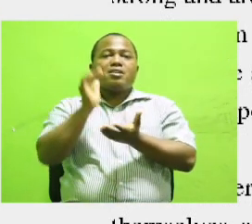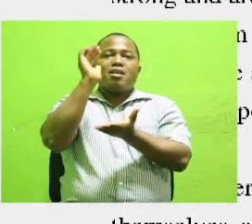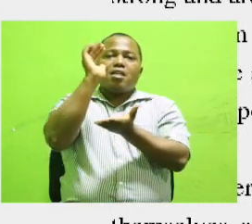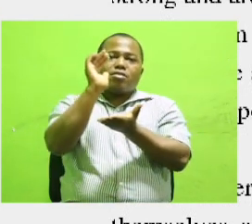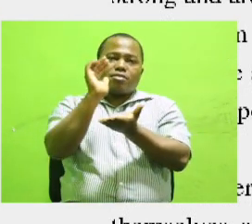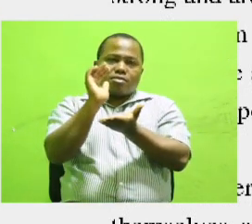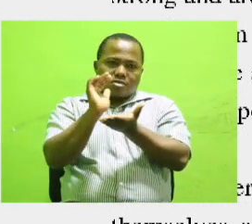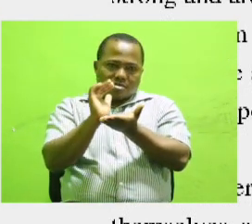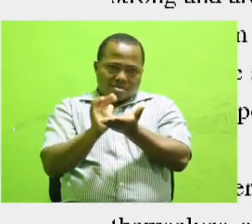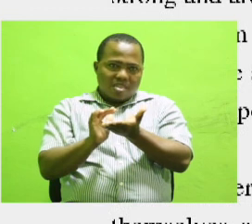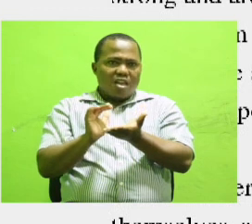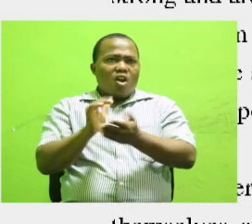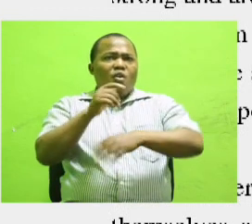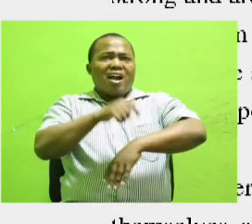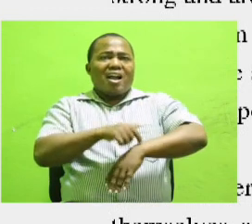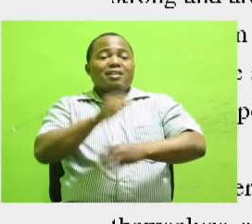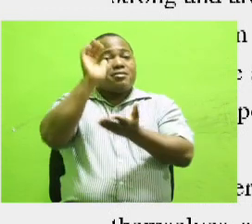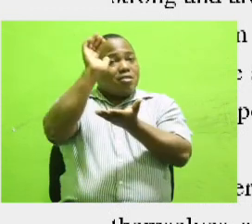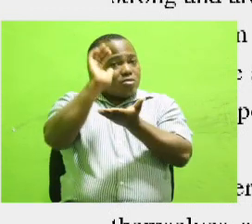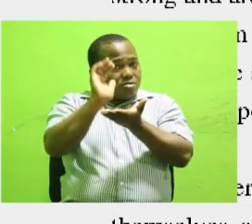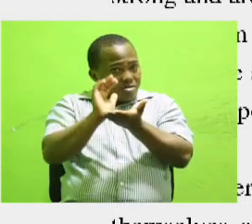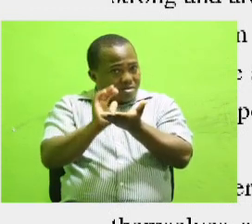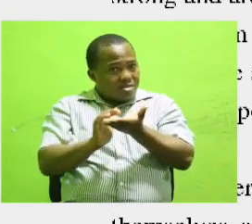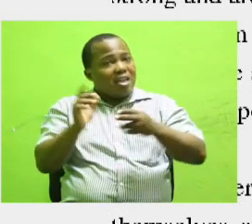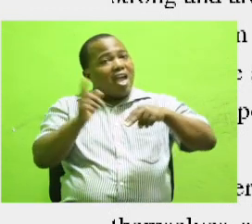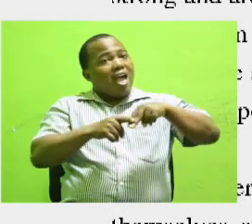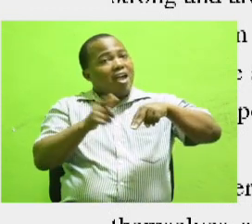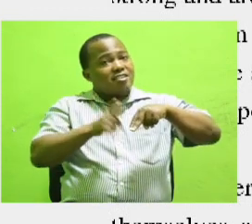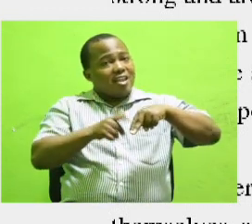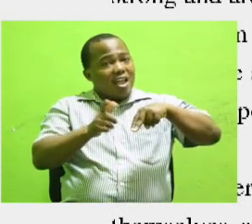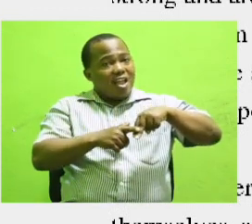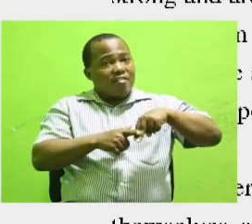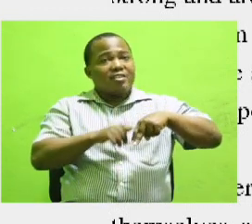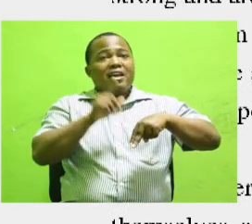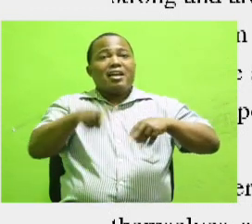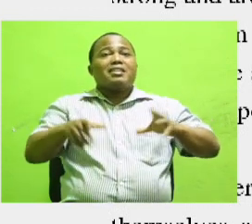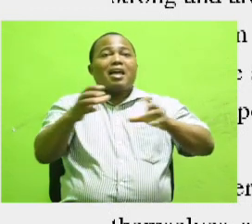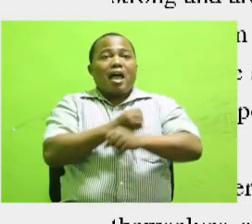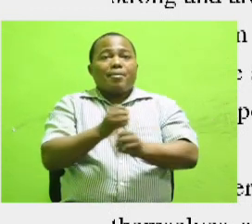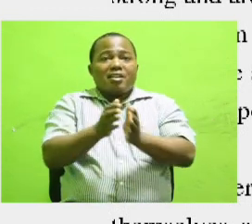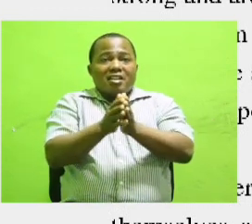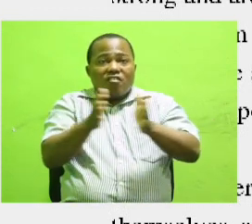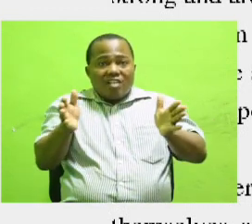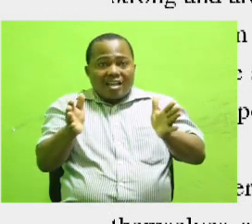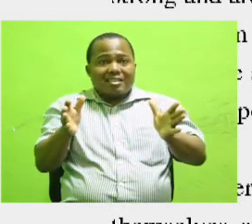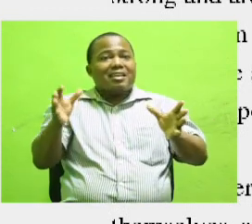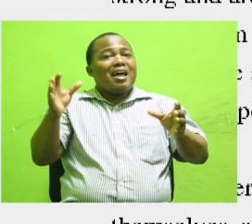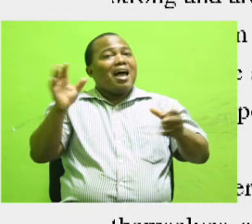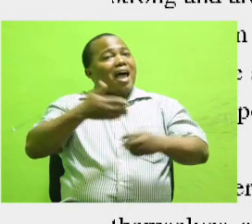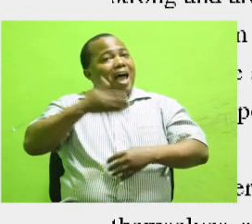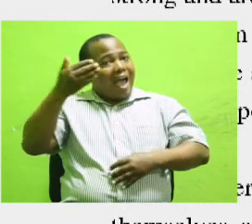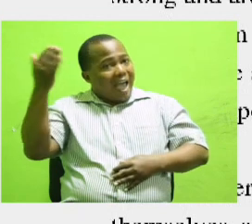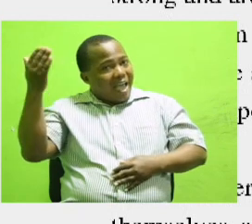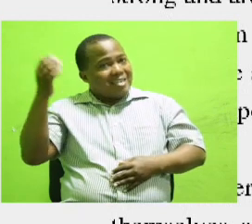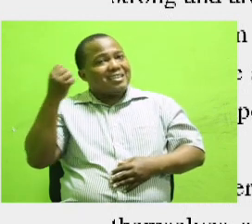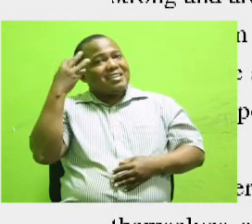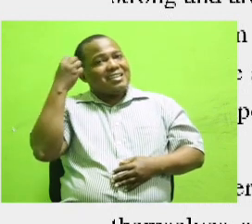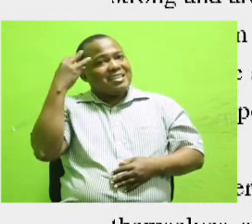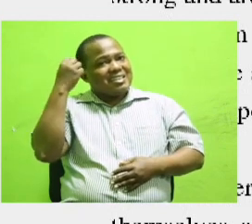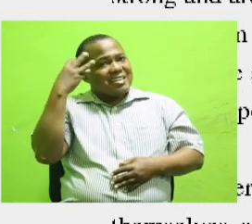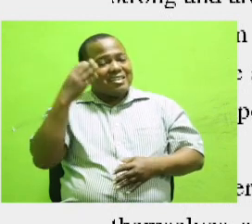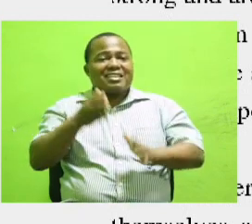lowers, as HIV AIDS is characterized by opportunistic diseases, these diseases